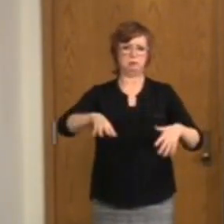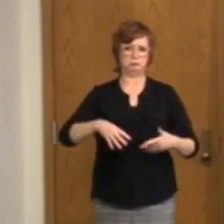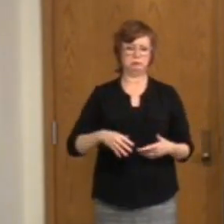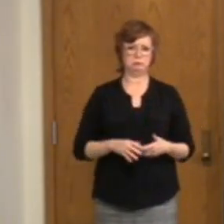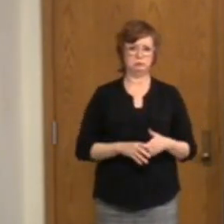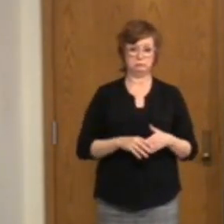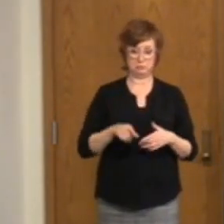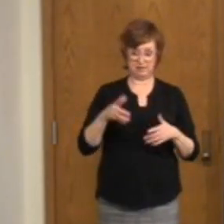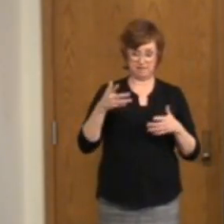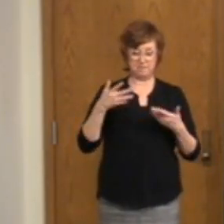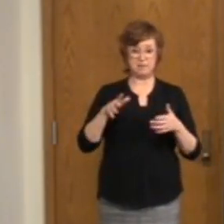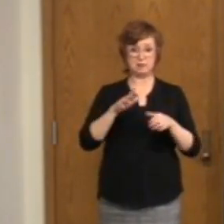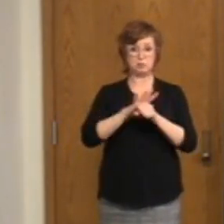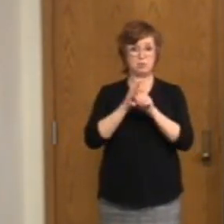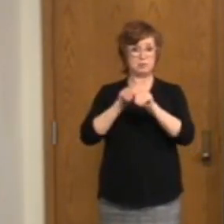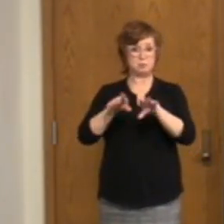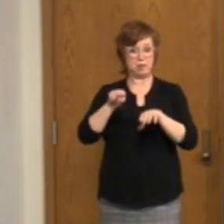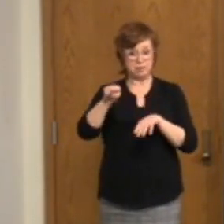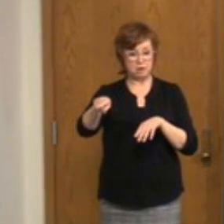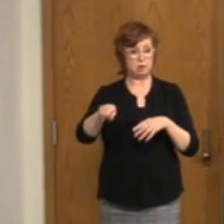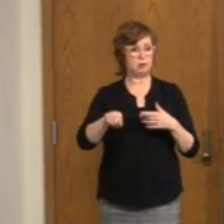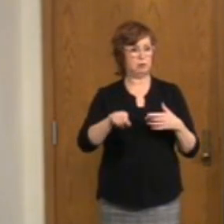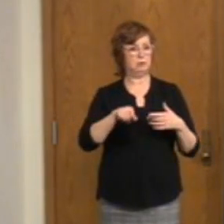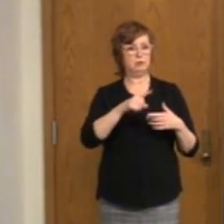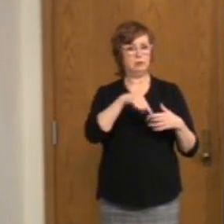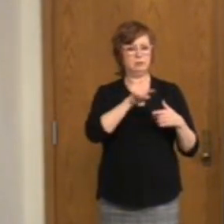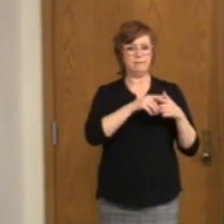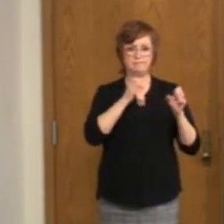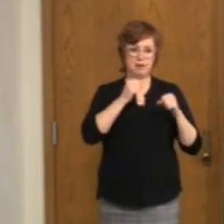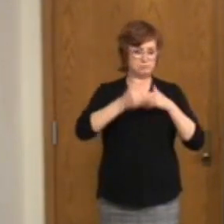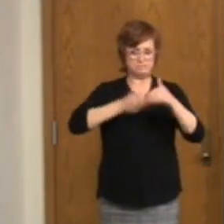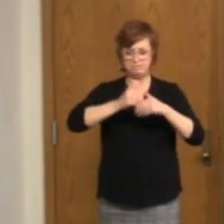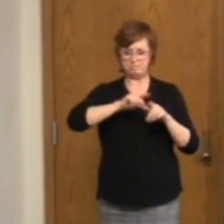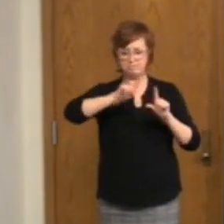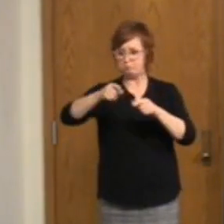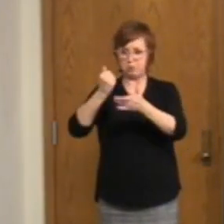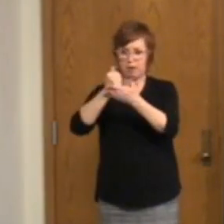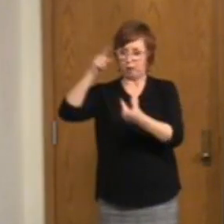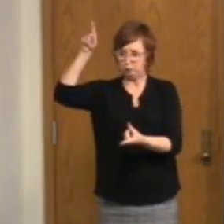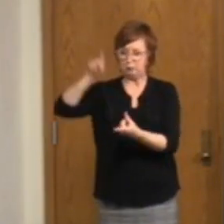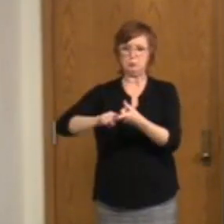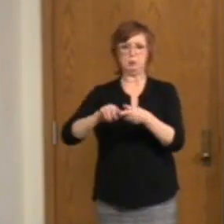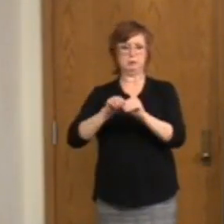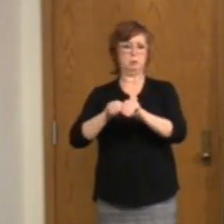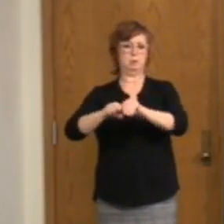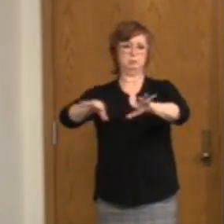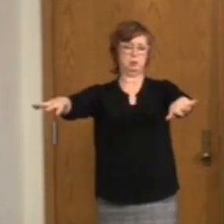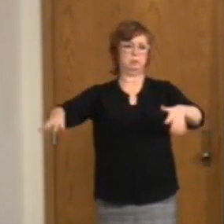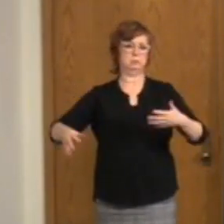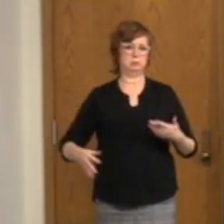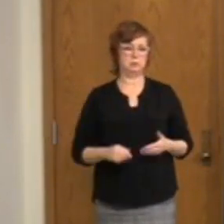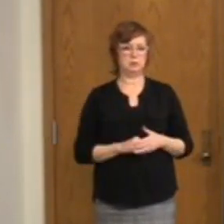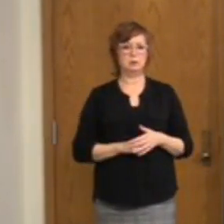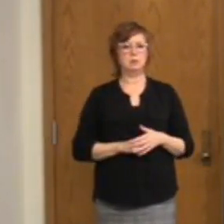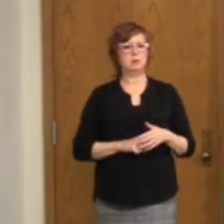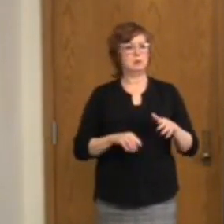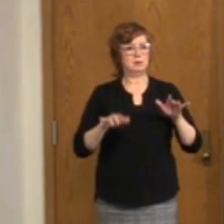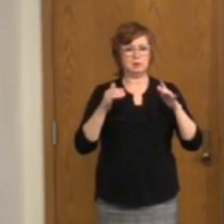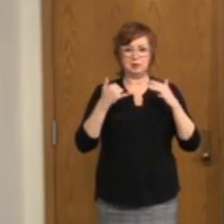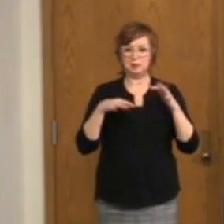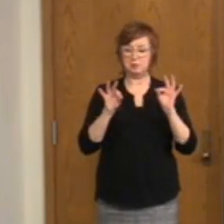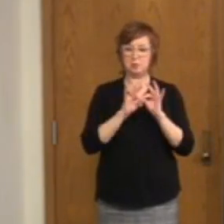happen, and there have been a few outbreaks recently, to quickly get ahead of that. And that again is, like you said, staying home if you're